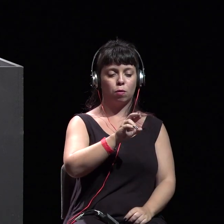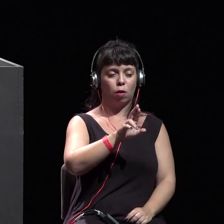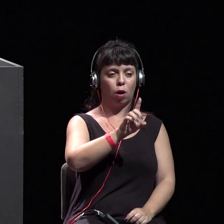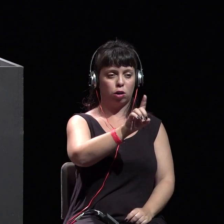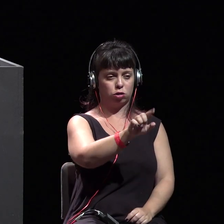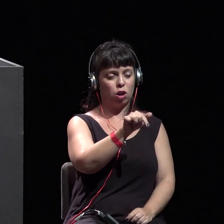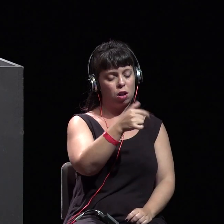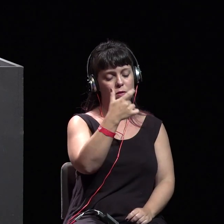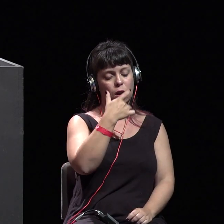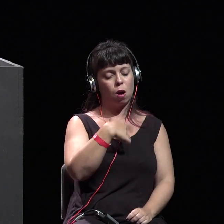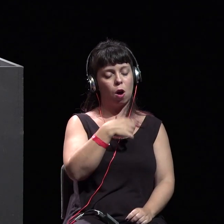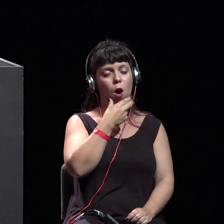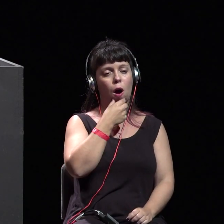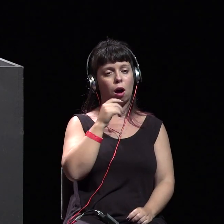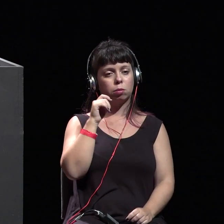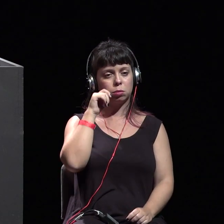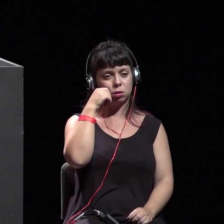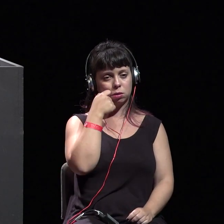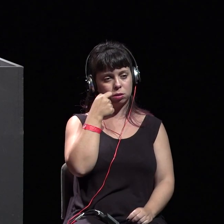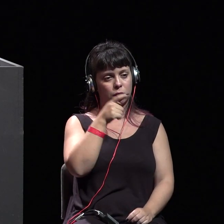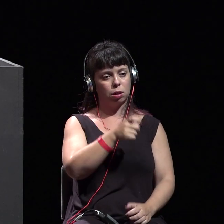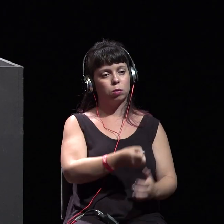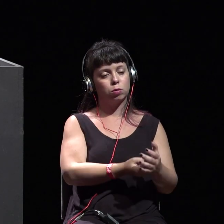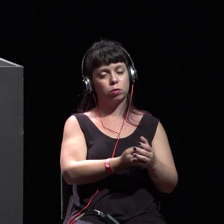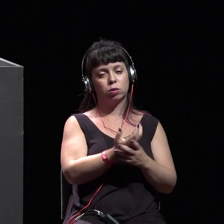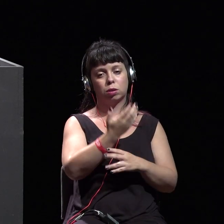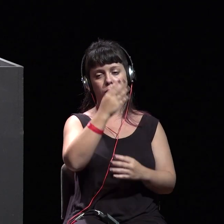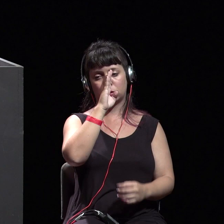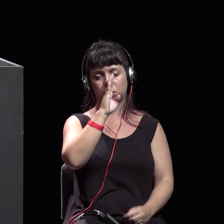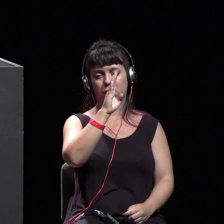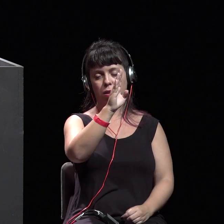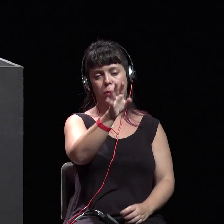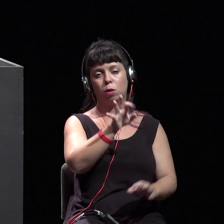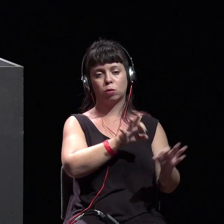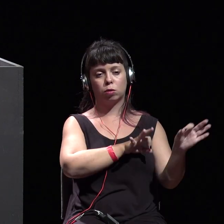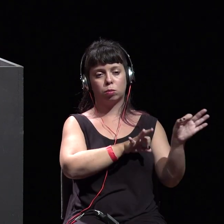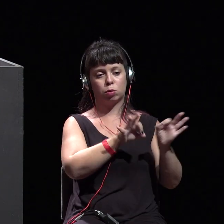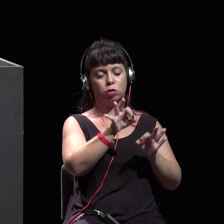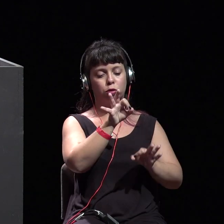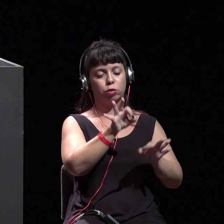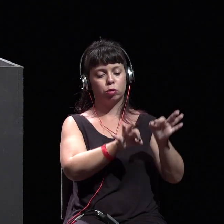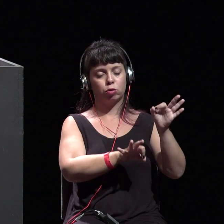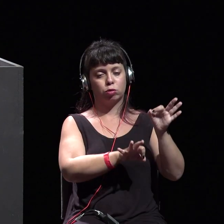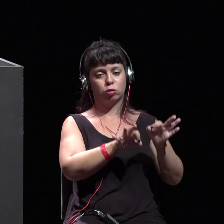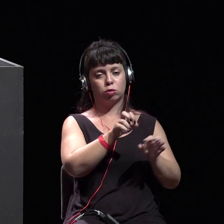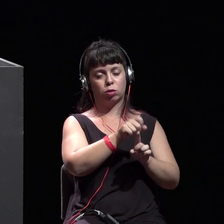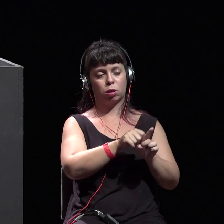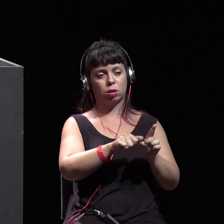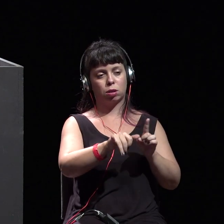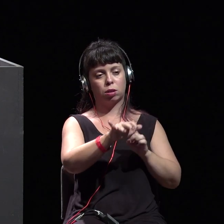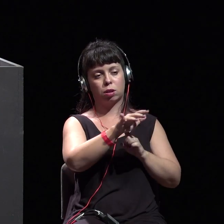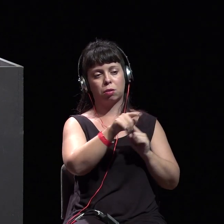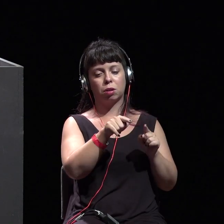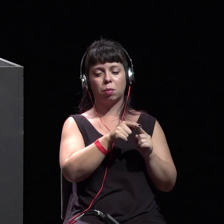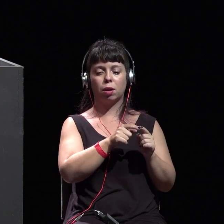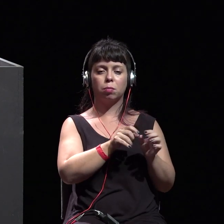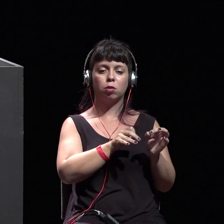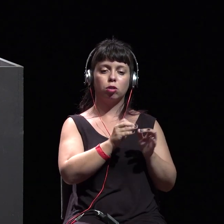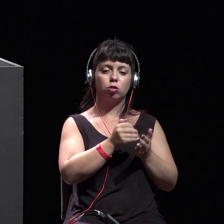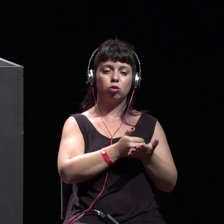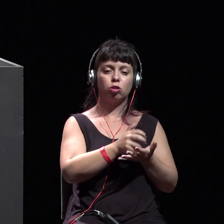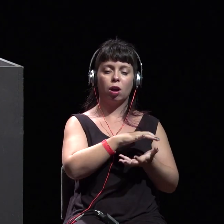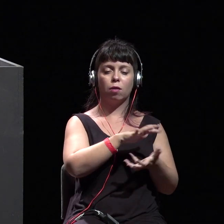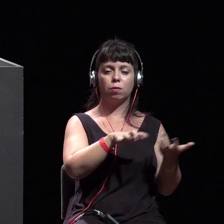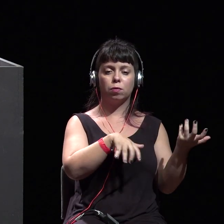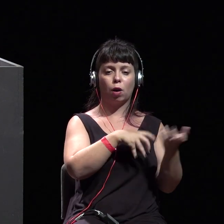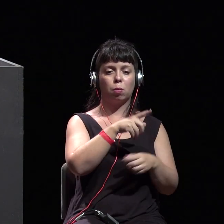in the US, initially praised the efforts of artists, scholars, and organizers, but then backpedaled and stated, "We don't need to demonize